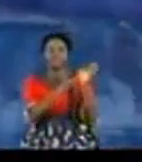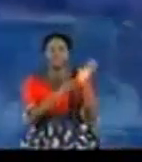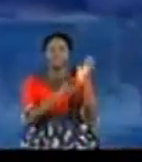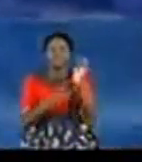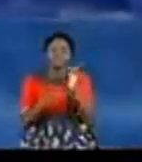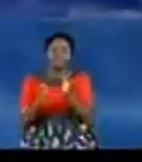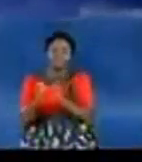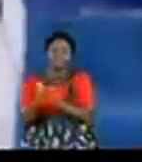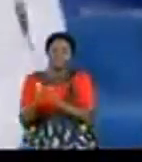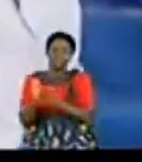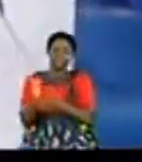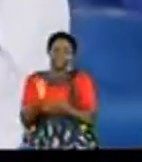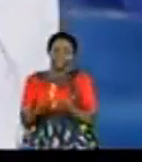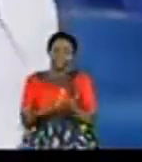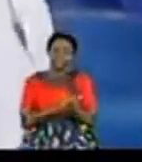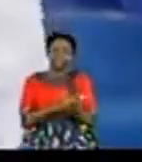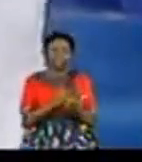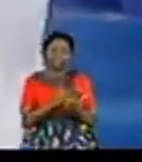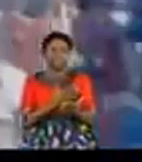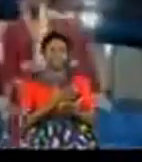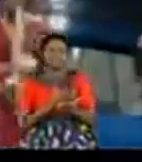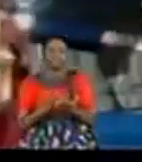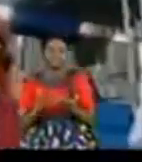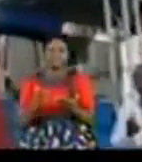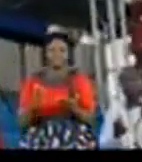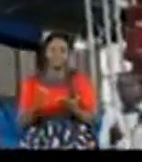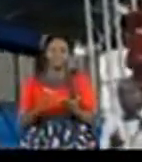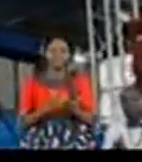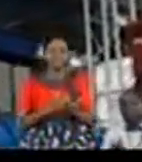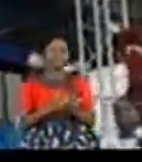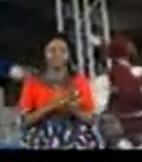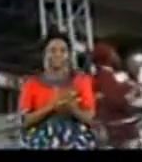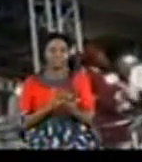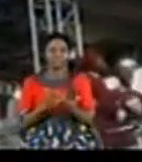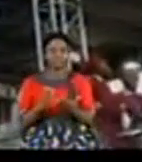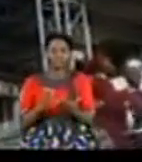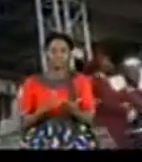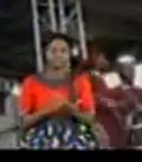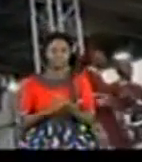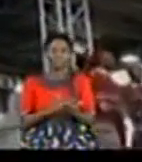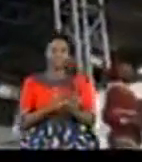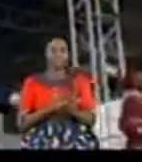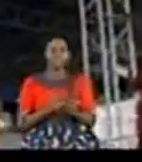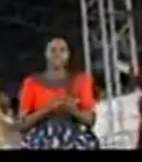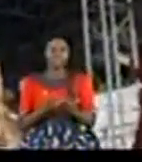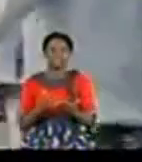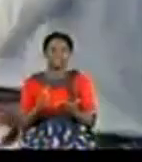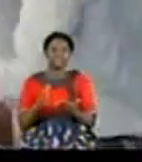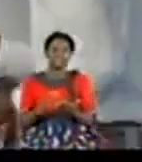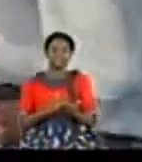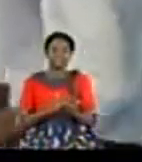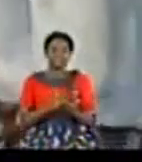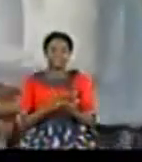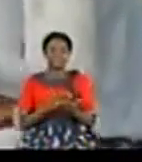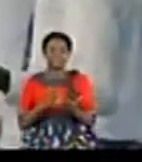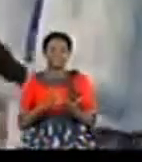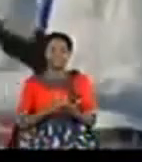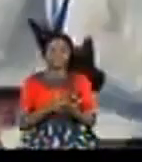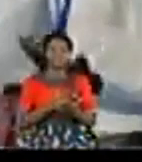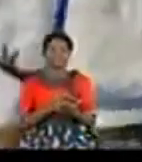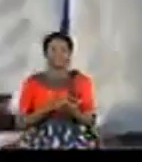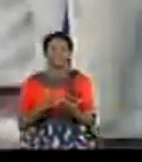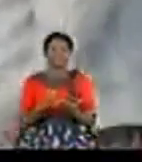Jesus somebody say you are the name of all what can you do